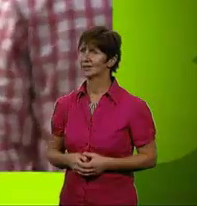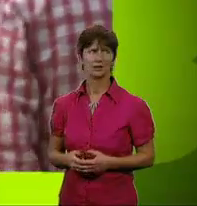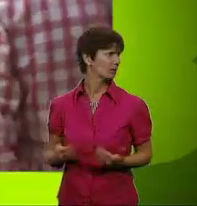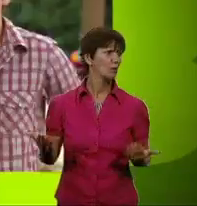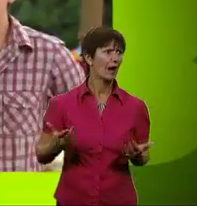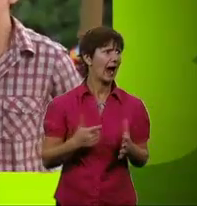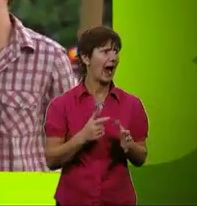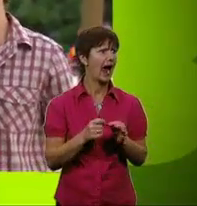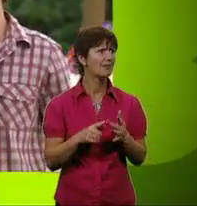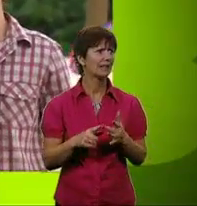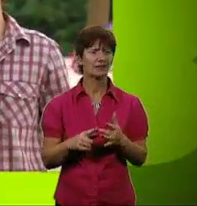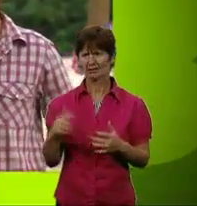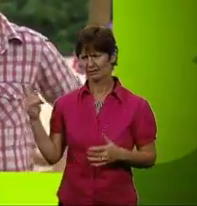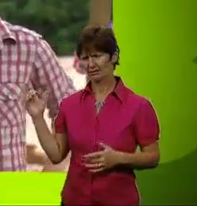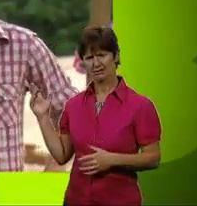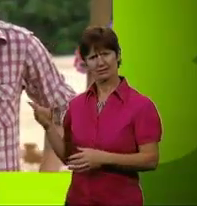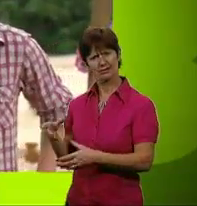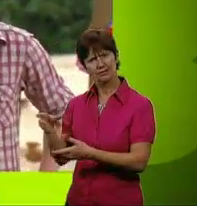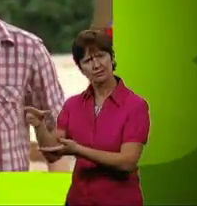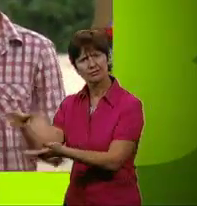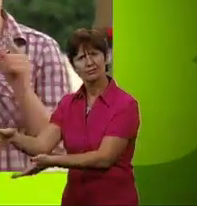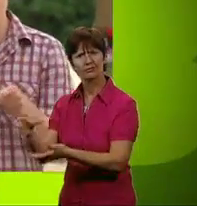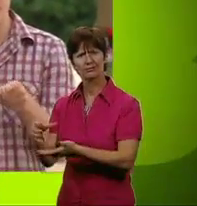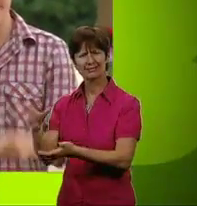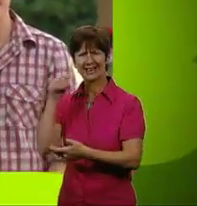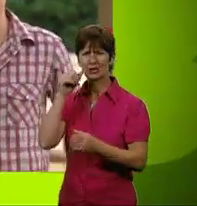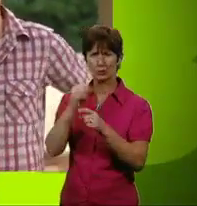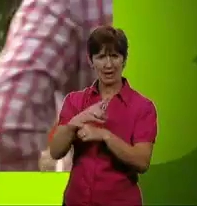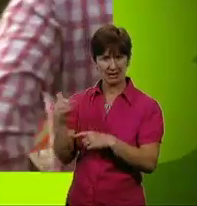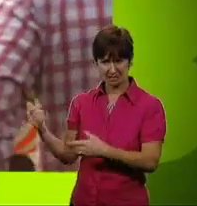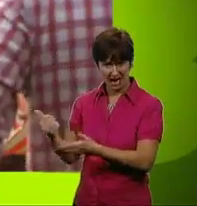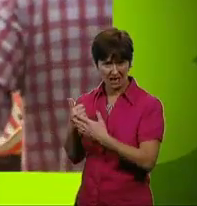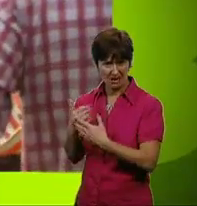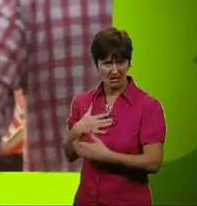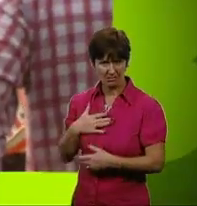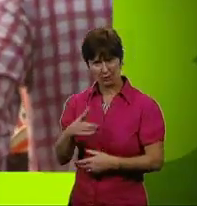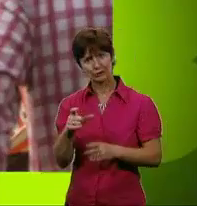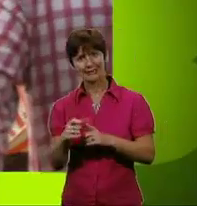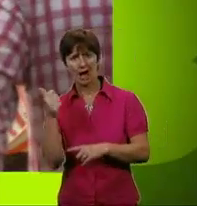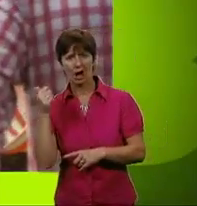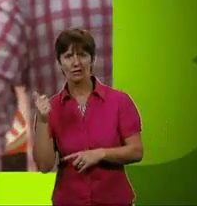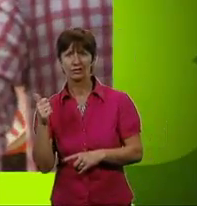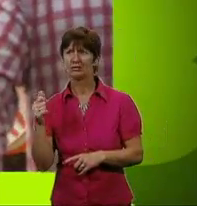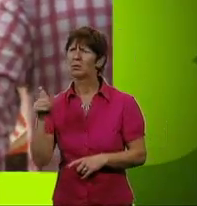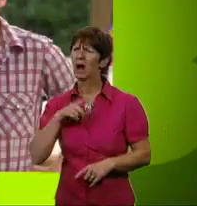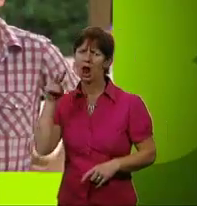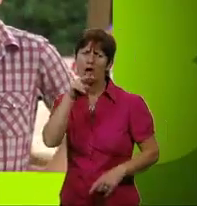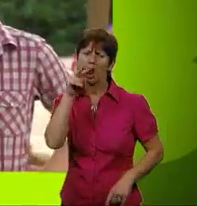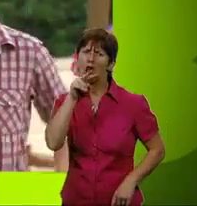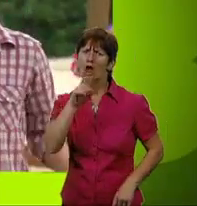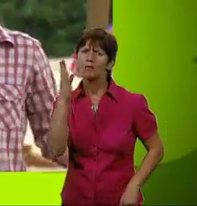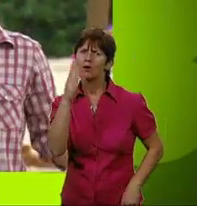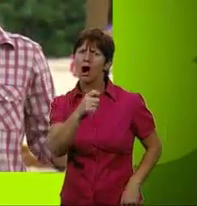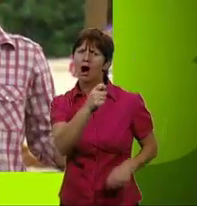Why is Abby serving? I know, weird. But she's helping out because you've taken the day off, remember? No. Why is she looking at herself in a